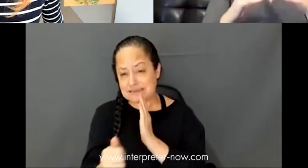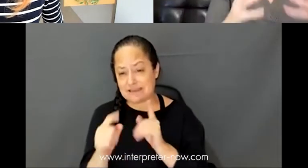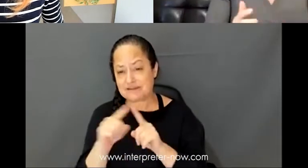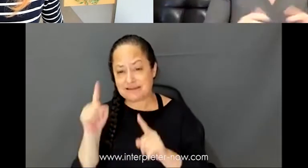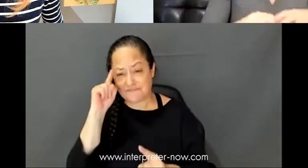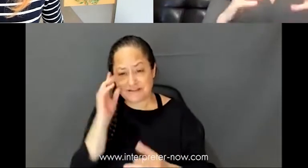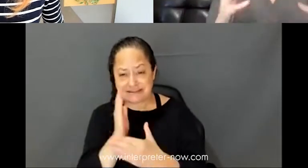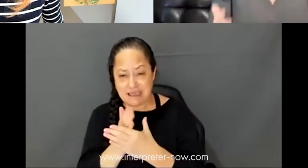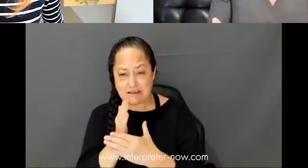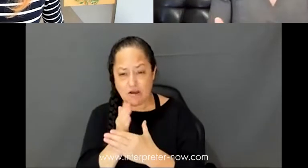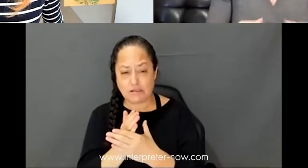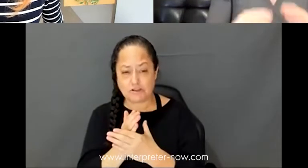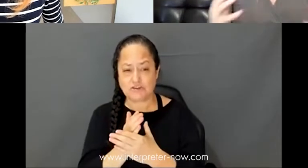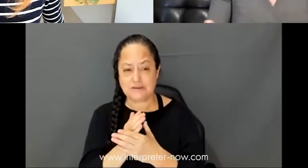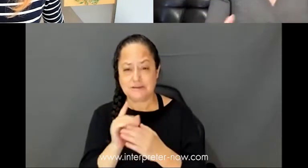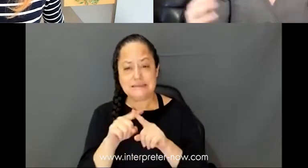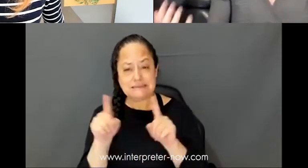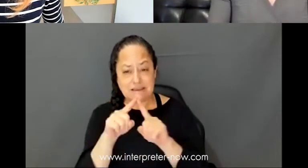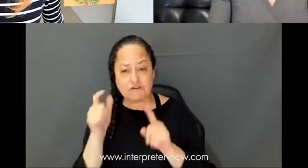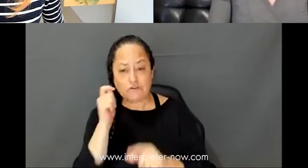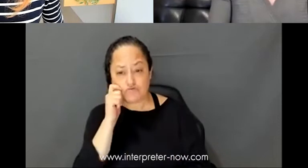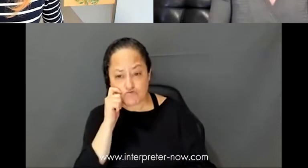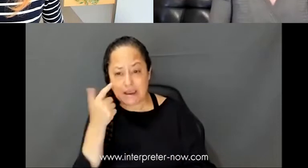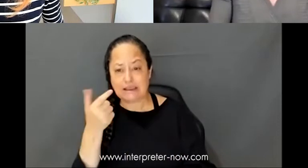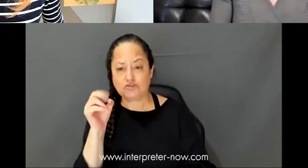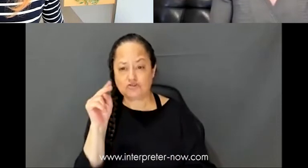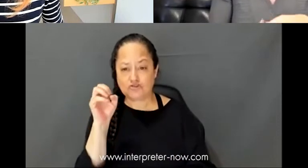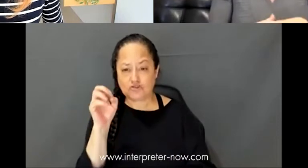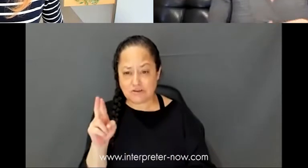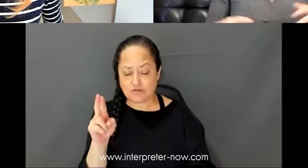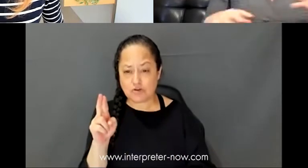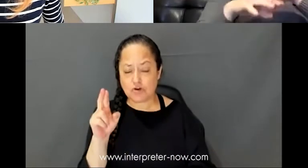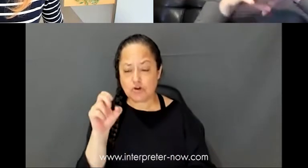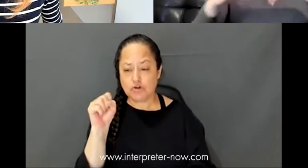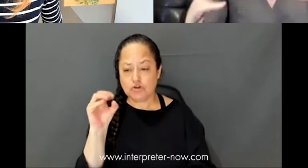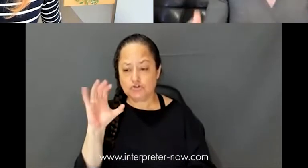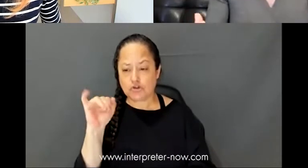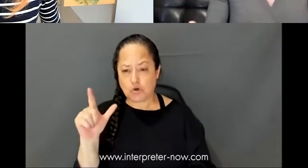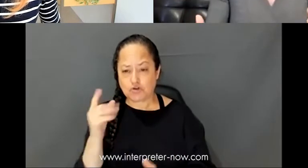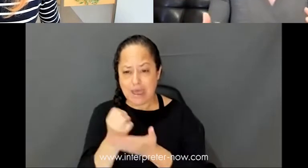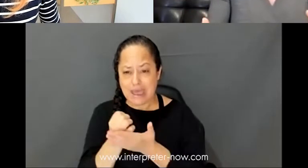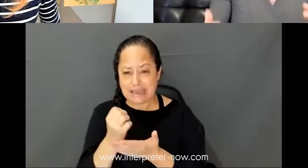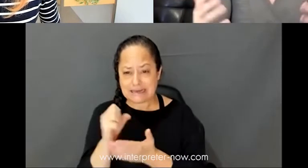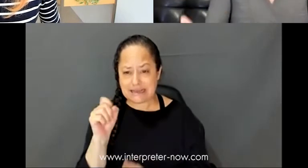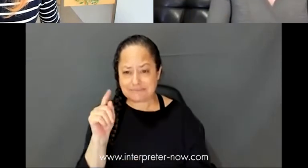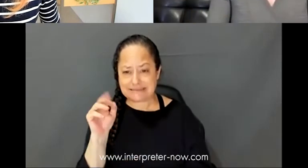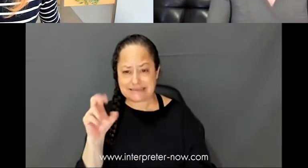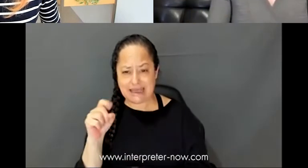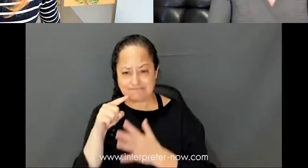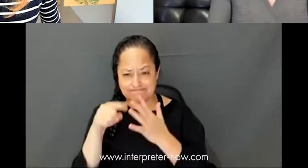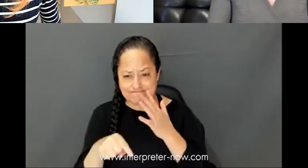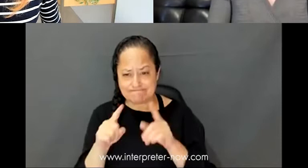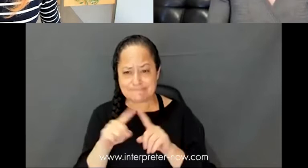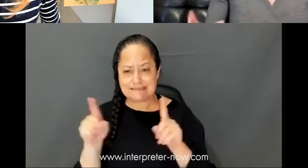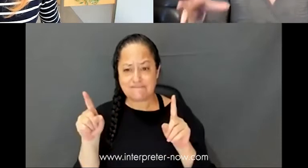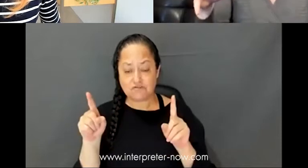psychology, but again, differences in race, in gender, in socioeconomic status. Every one of those differences ended up being